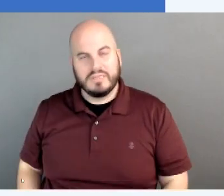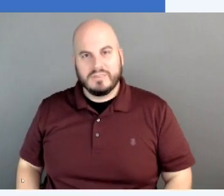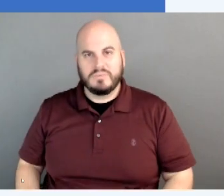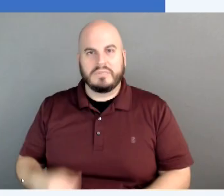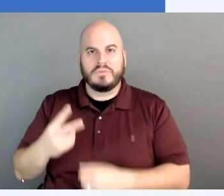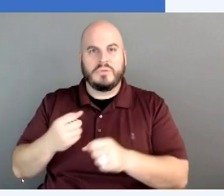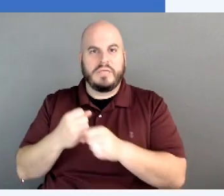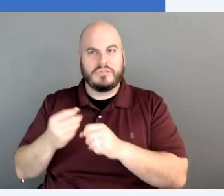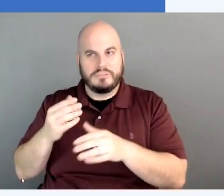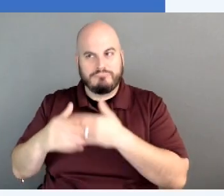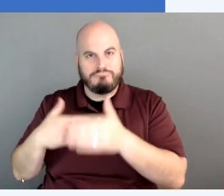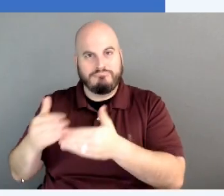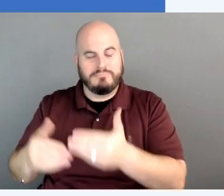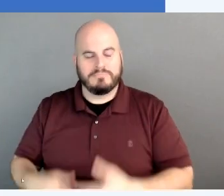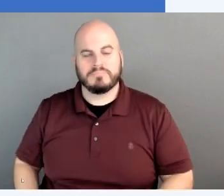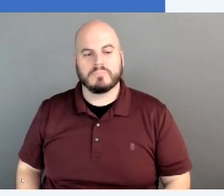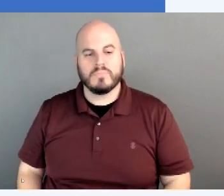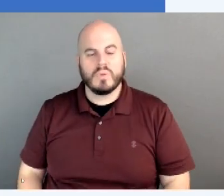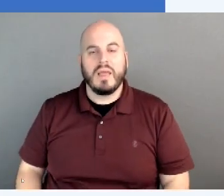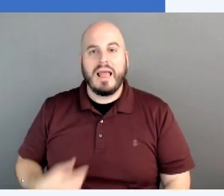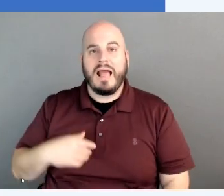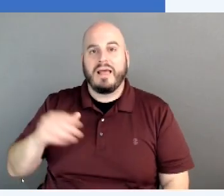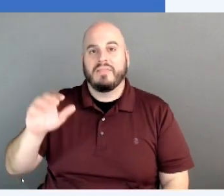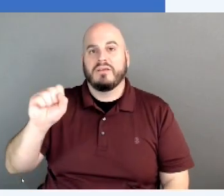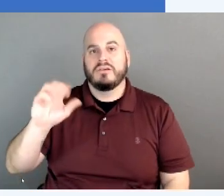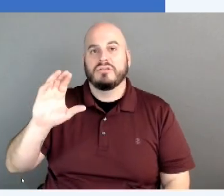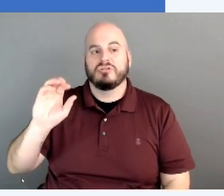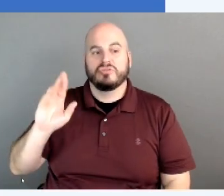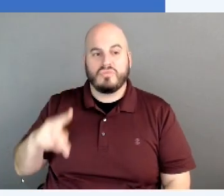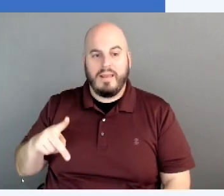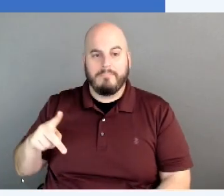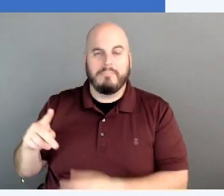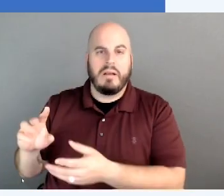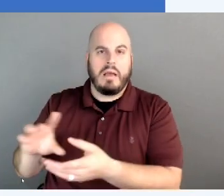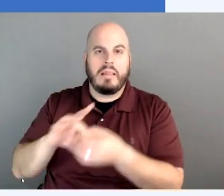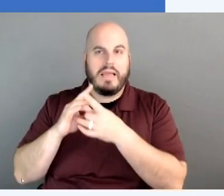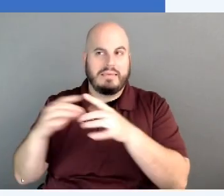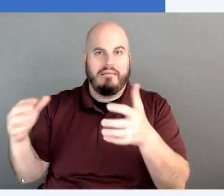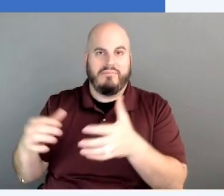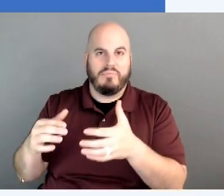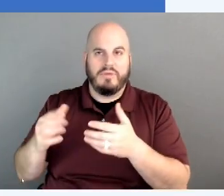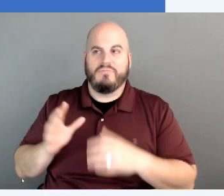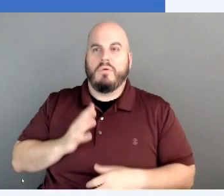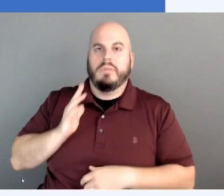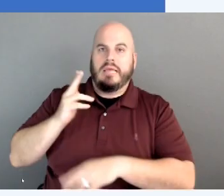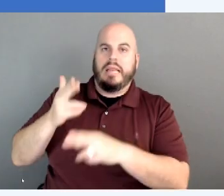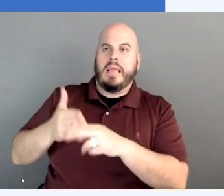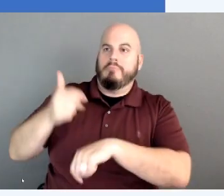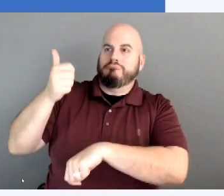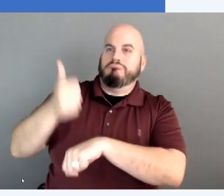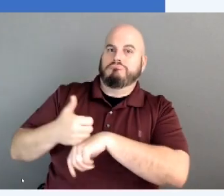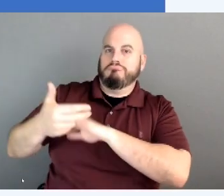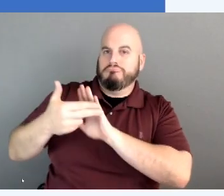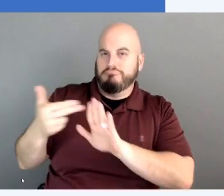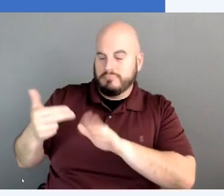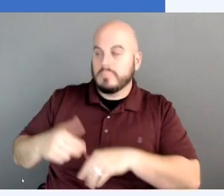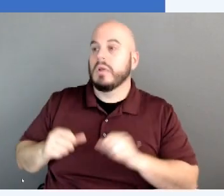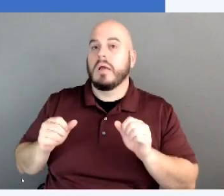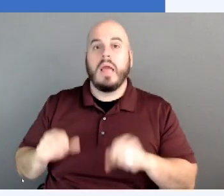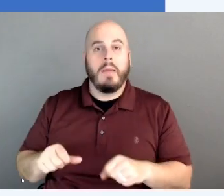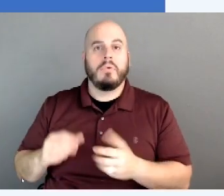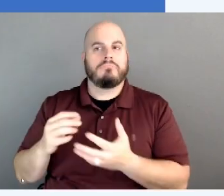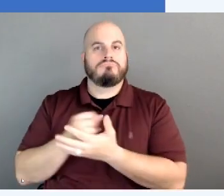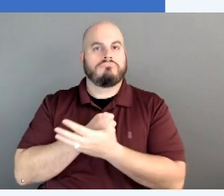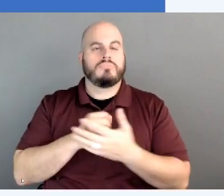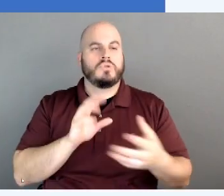the Scrap Collective that we officially formally named this last year. And through that collective, we were able to unite a bunch of different